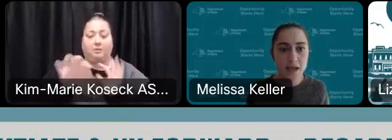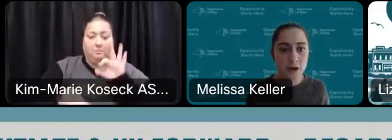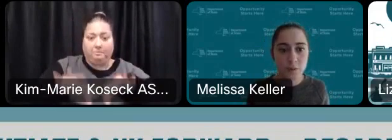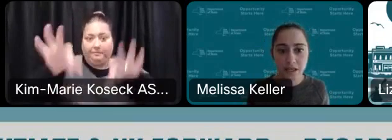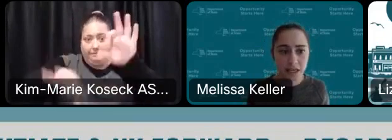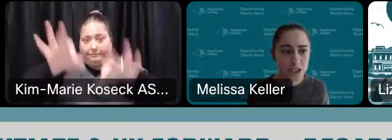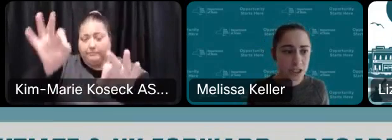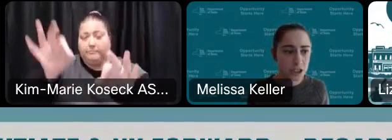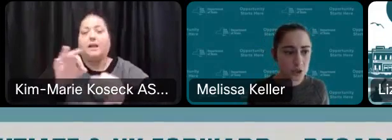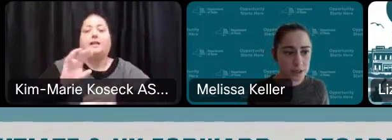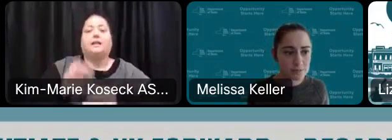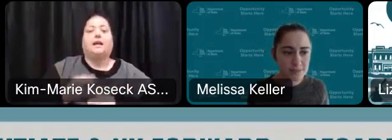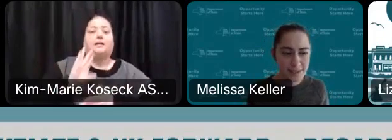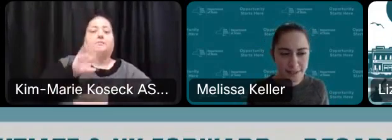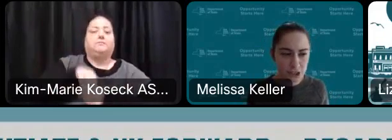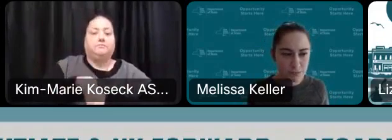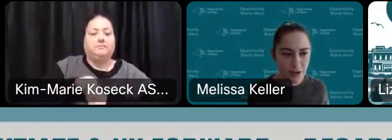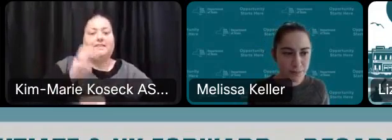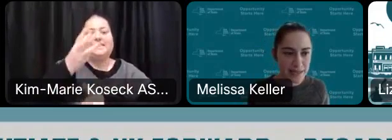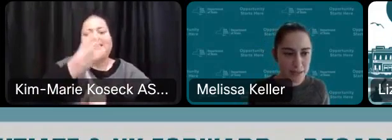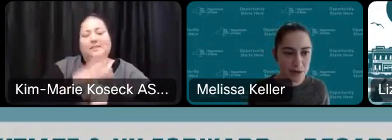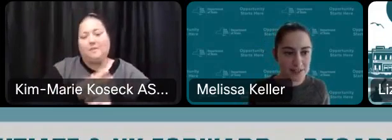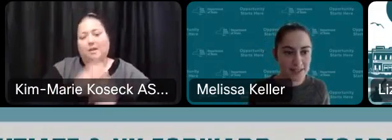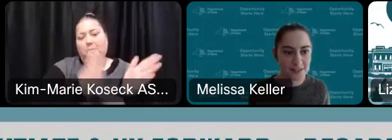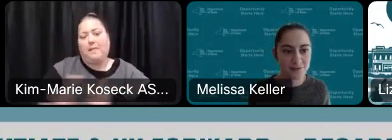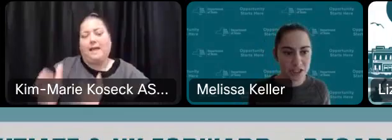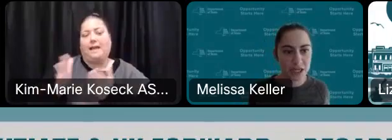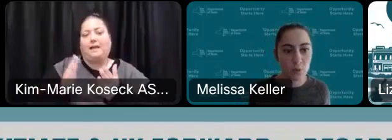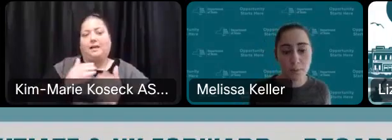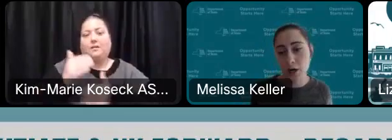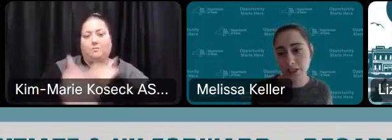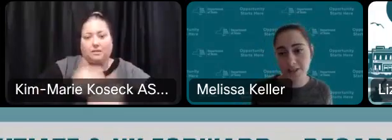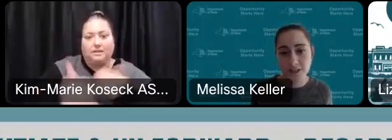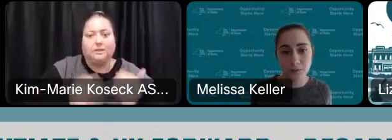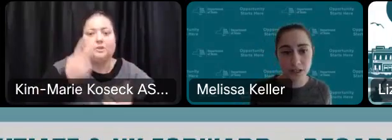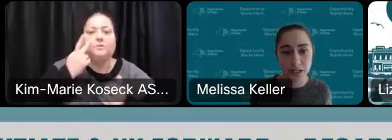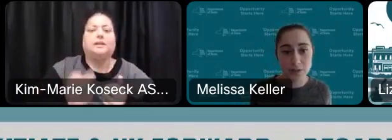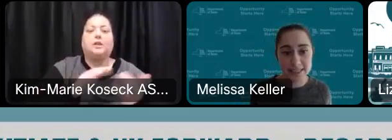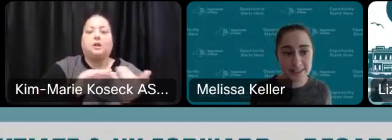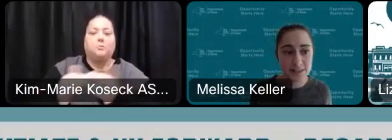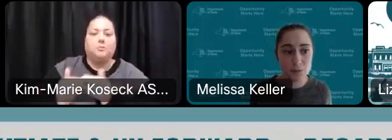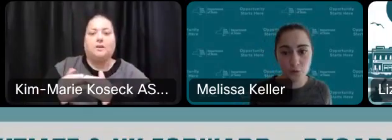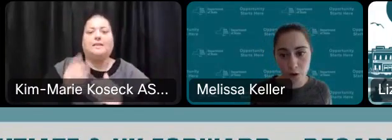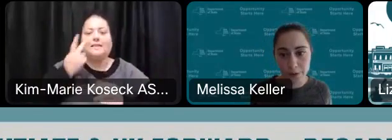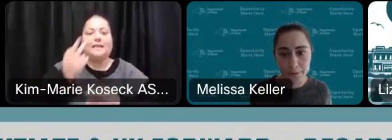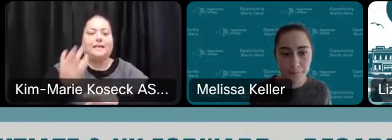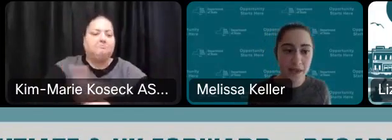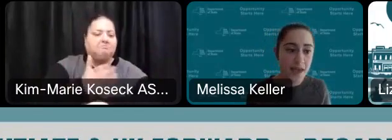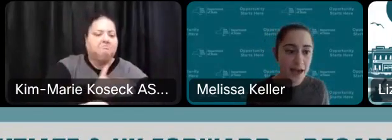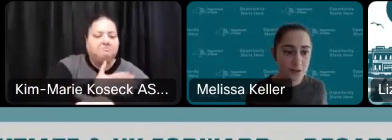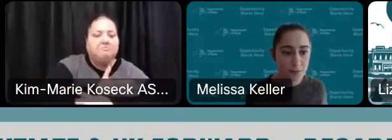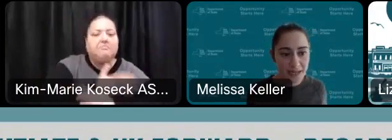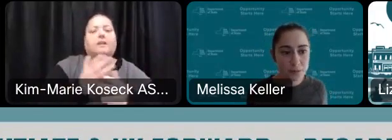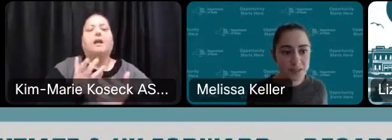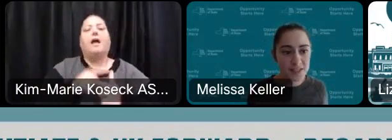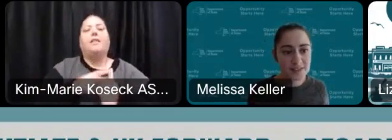we engage in a short 6-ish month planning process to flesh out what projects the community would like to see move forward. After